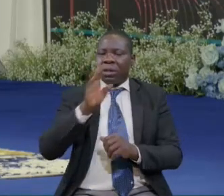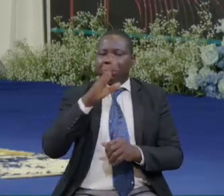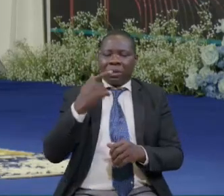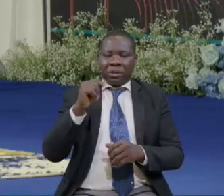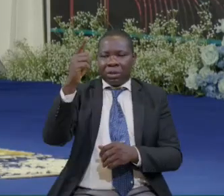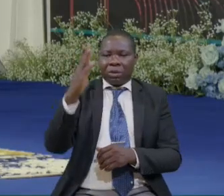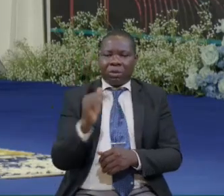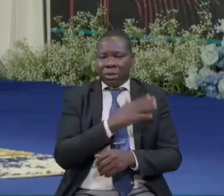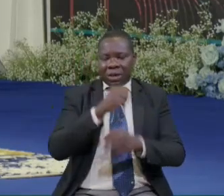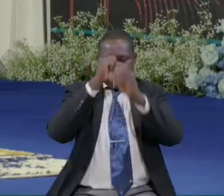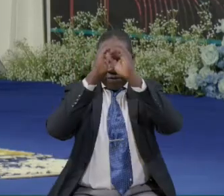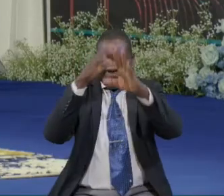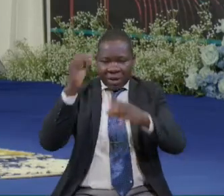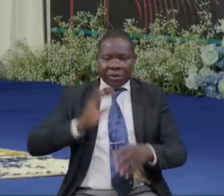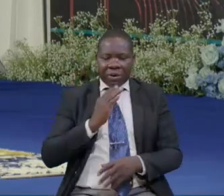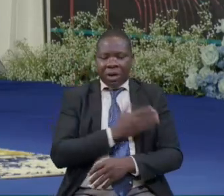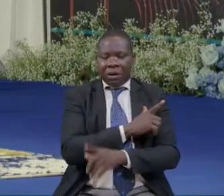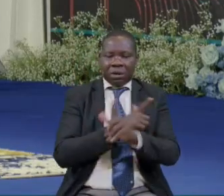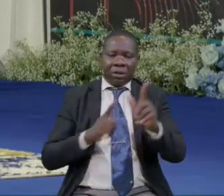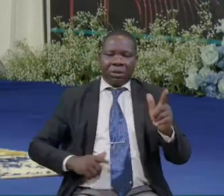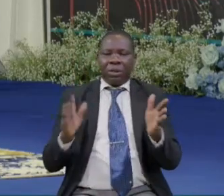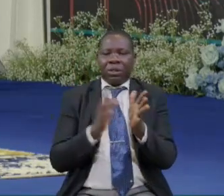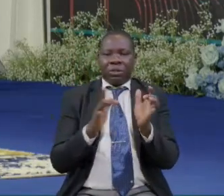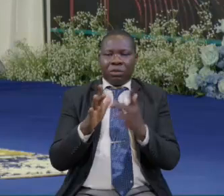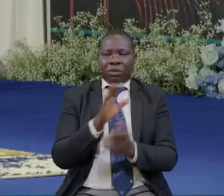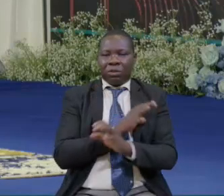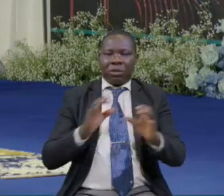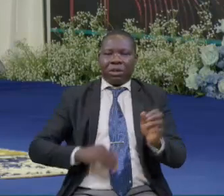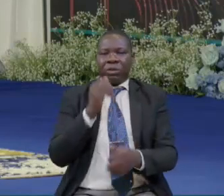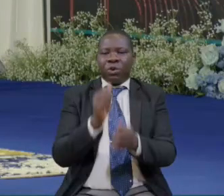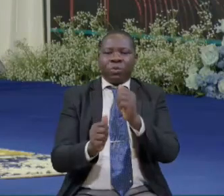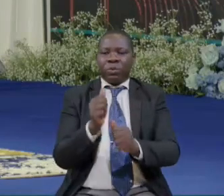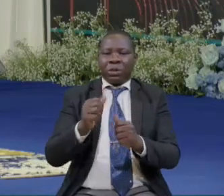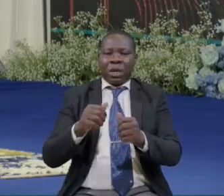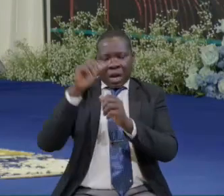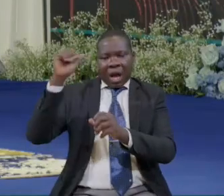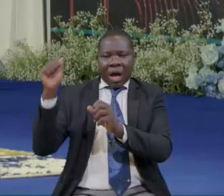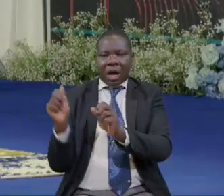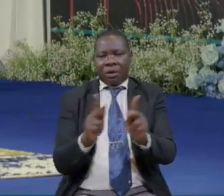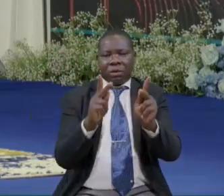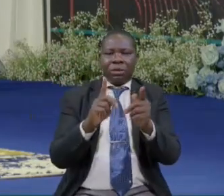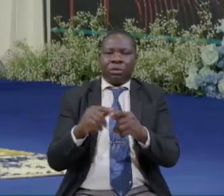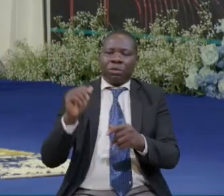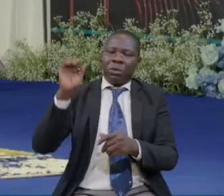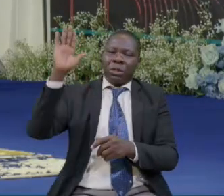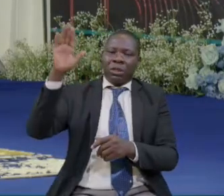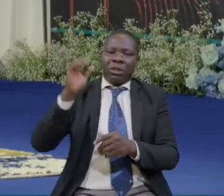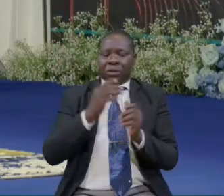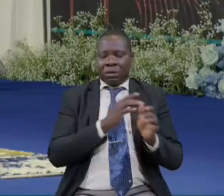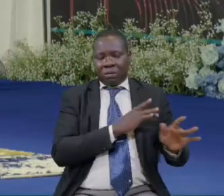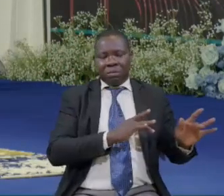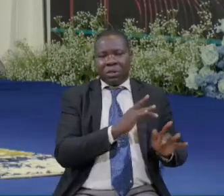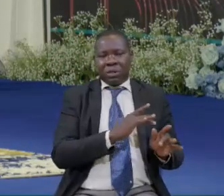Lord Jesus Christ, which according to his mercy, abundant